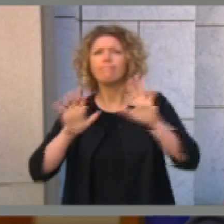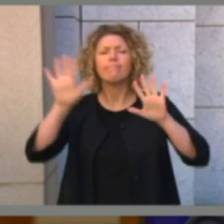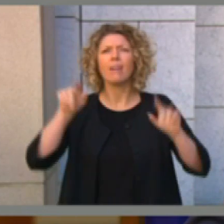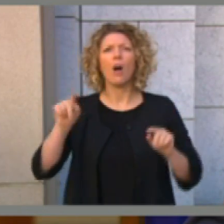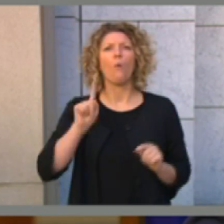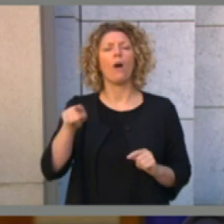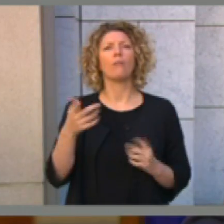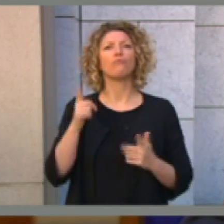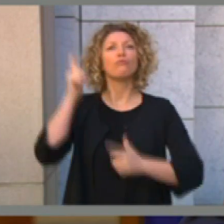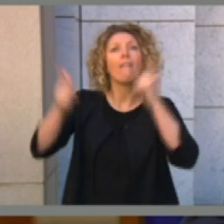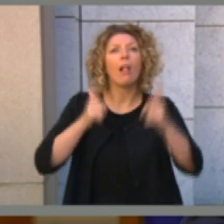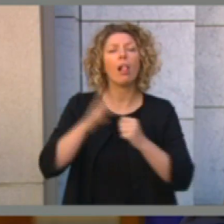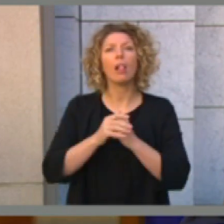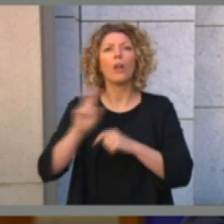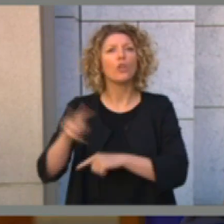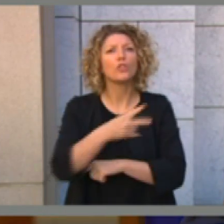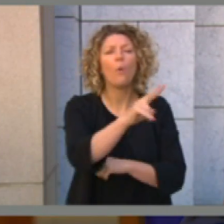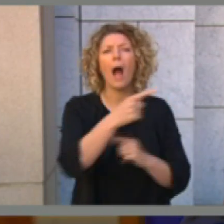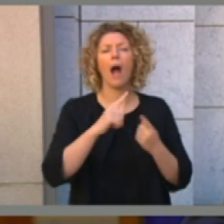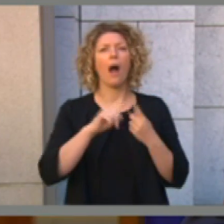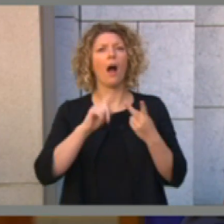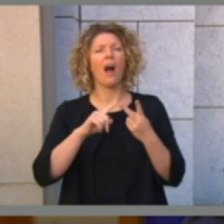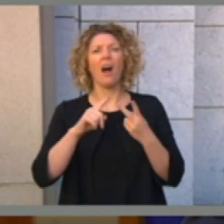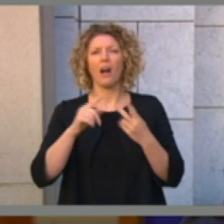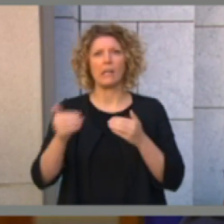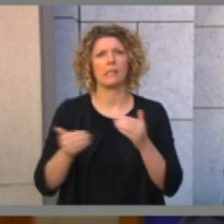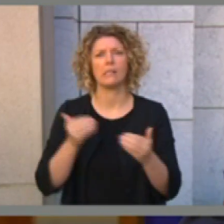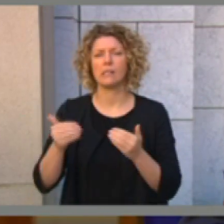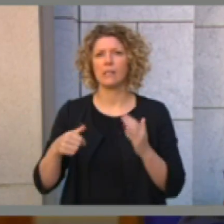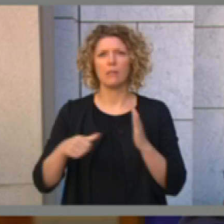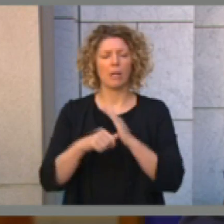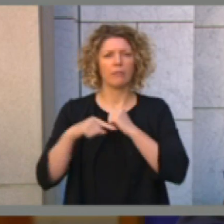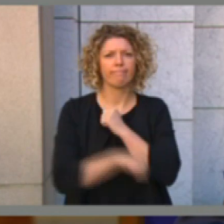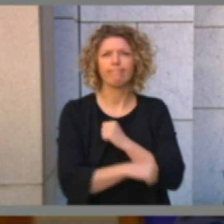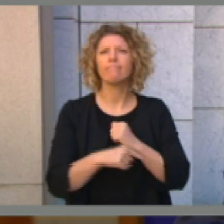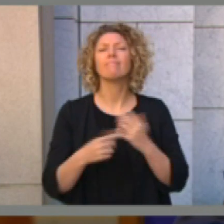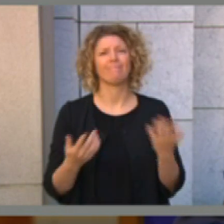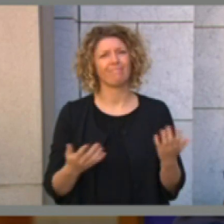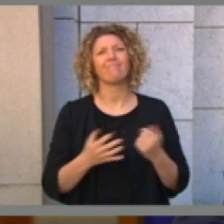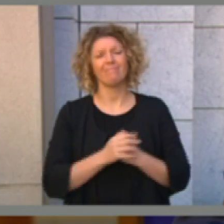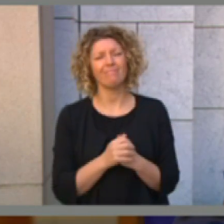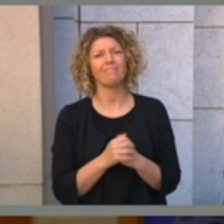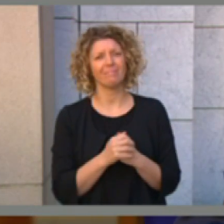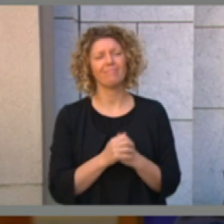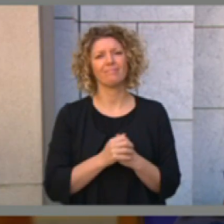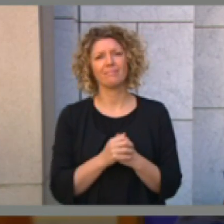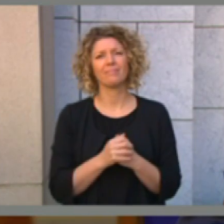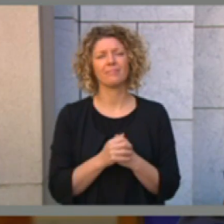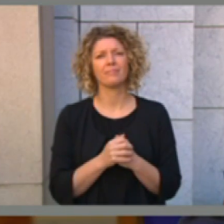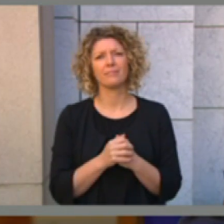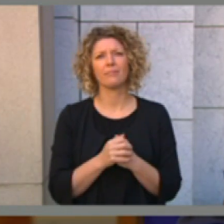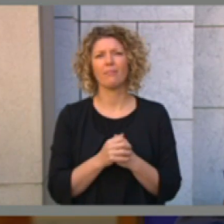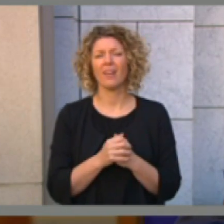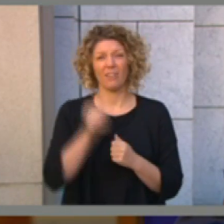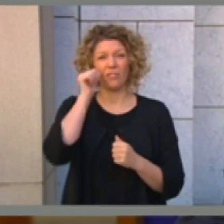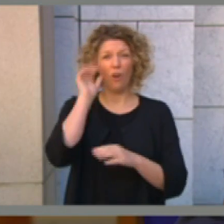sector, places like this. The external sector, which has been feeling it first because they were the first to impact from the travel bans